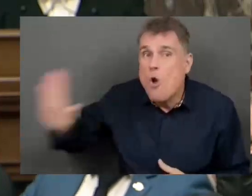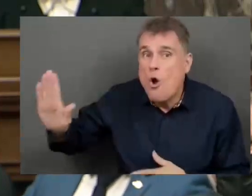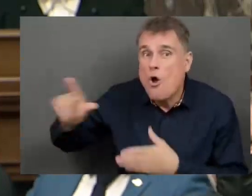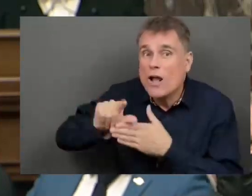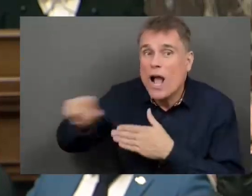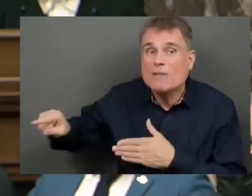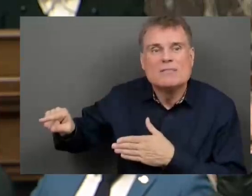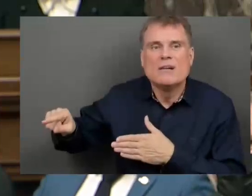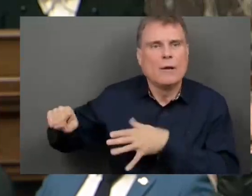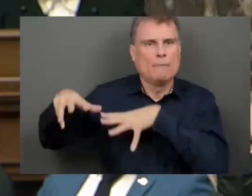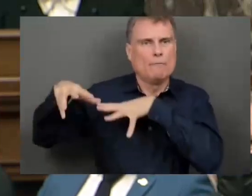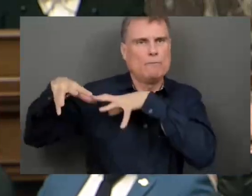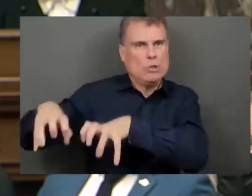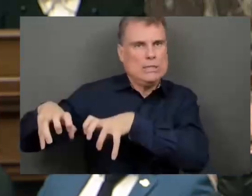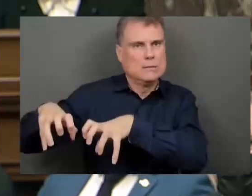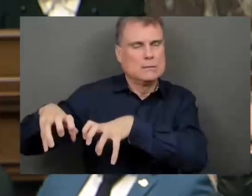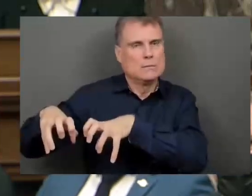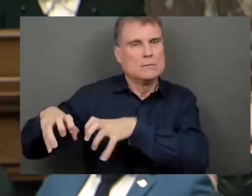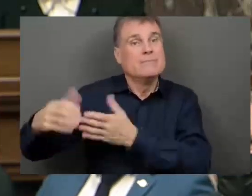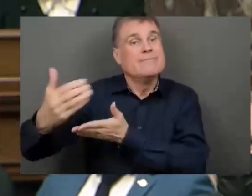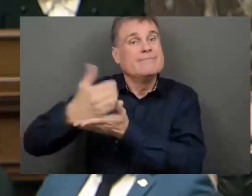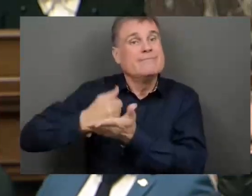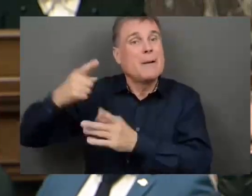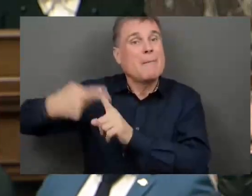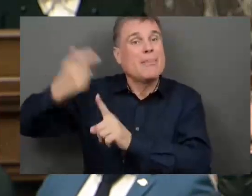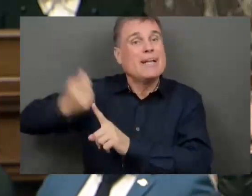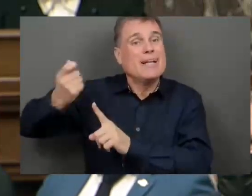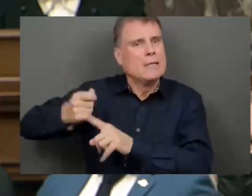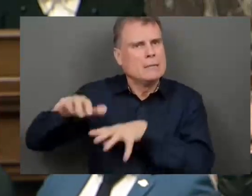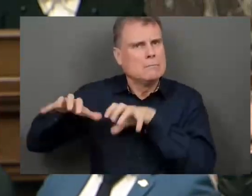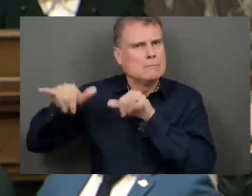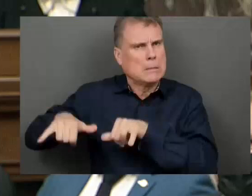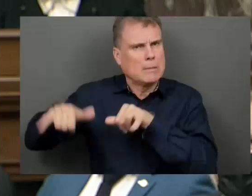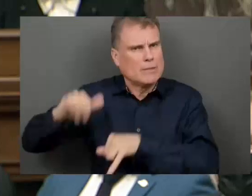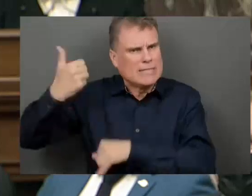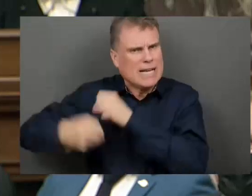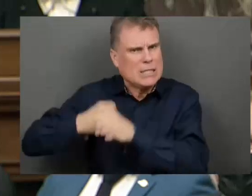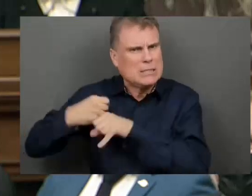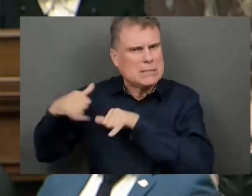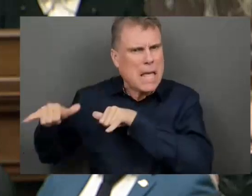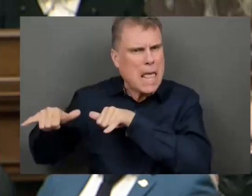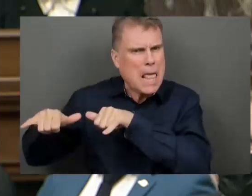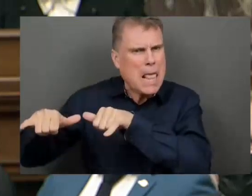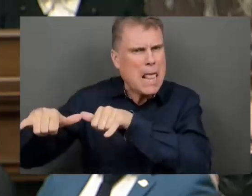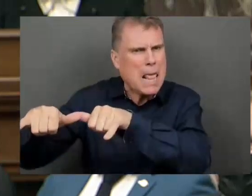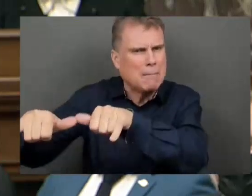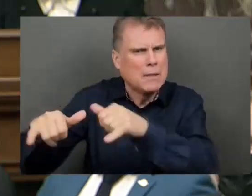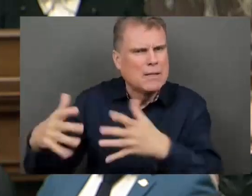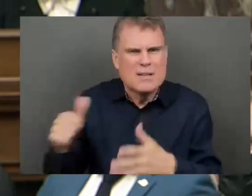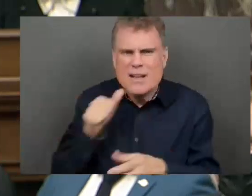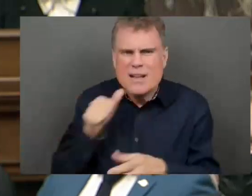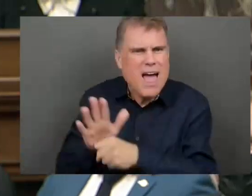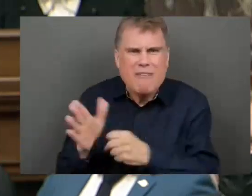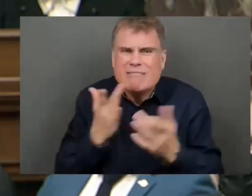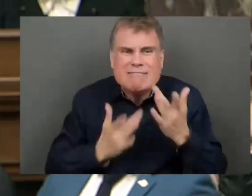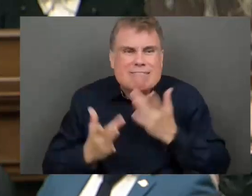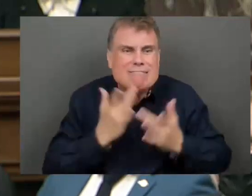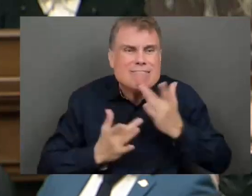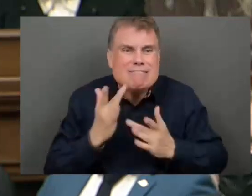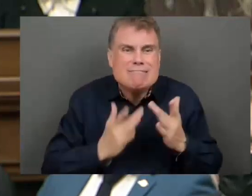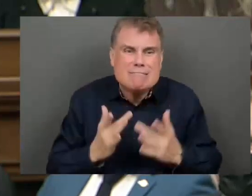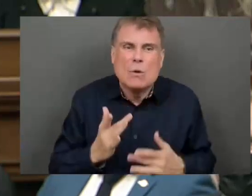that income assistance alone is not enough for people to work on. That's why to live on. And that's why we've been working so hard to increase the